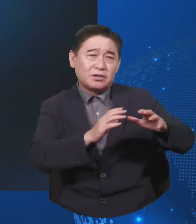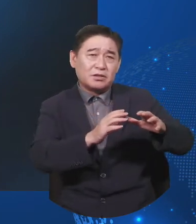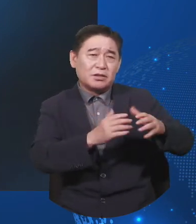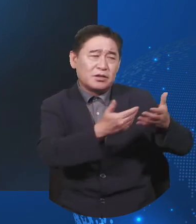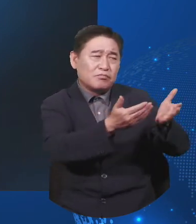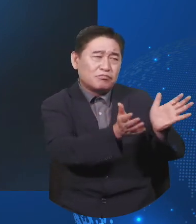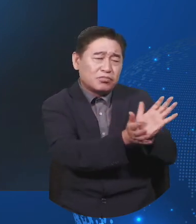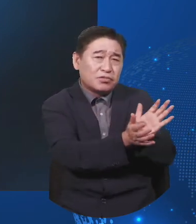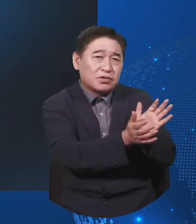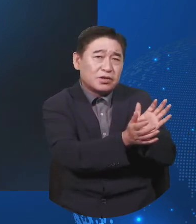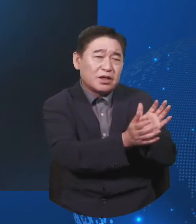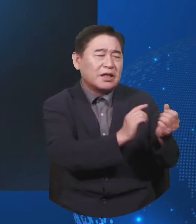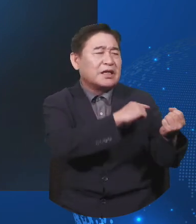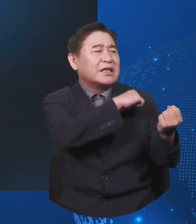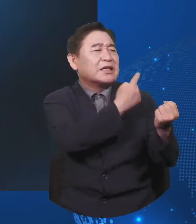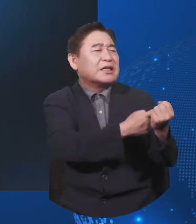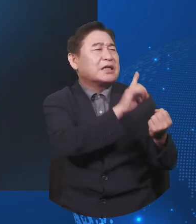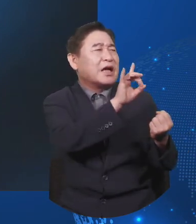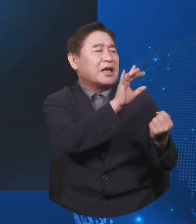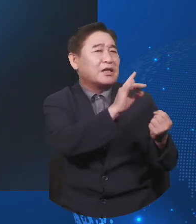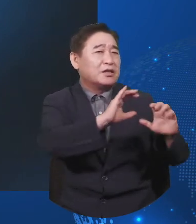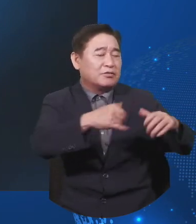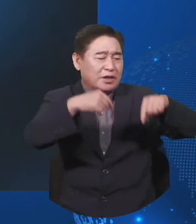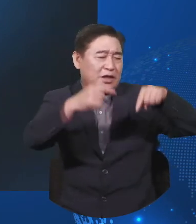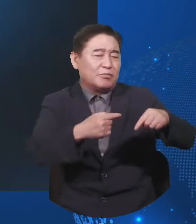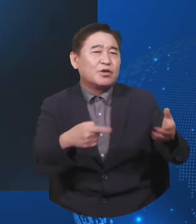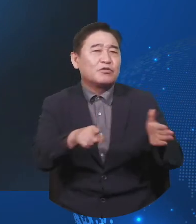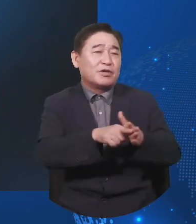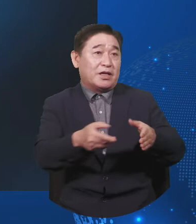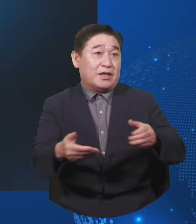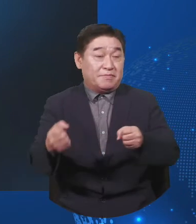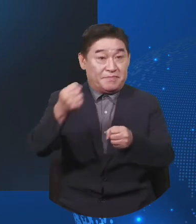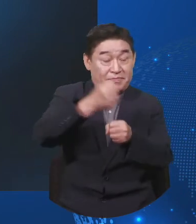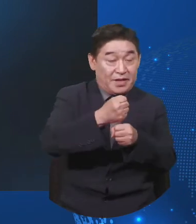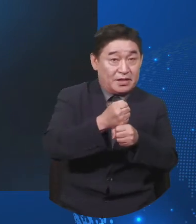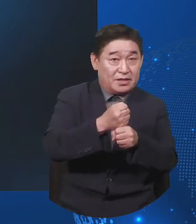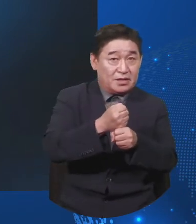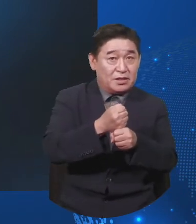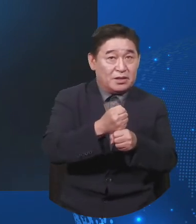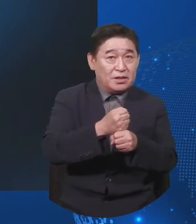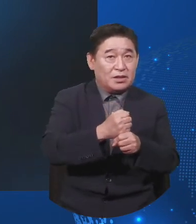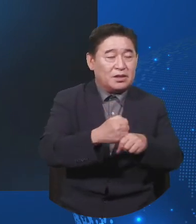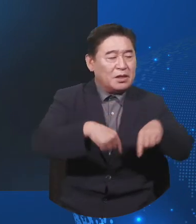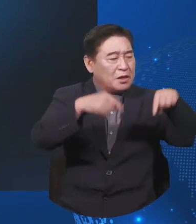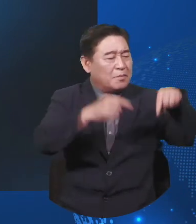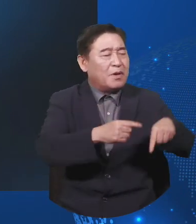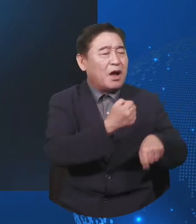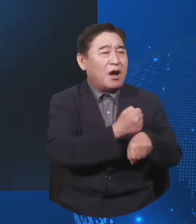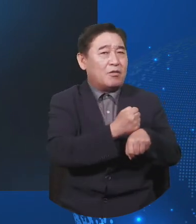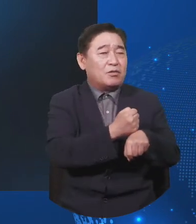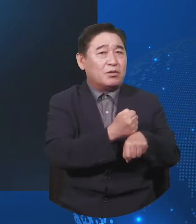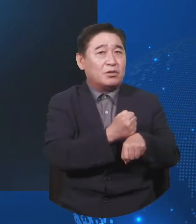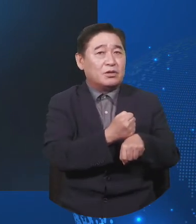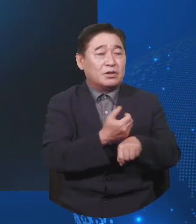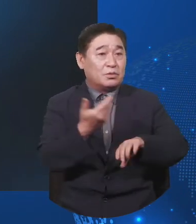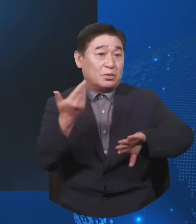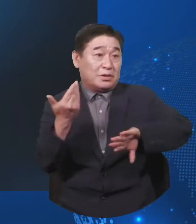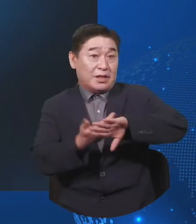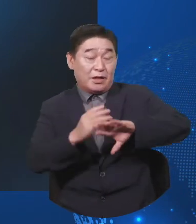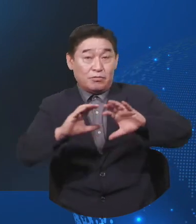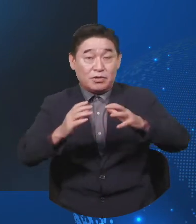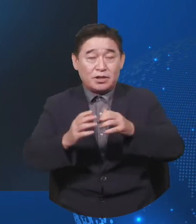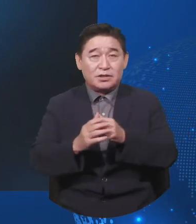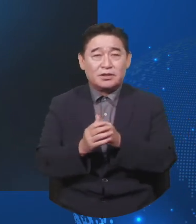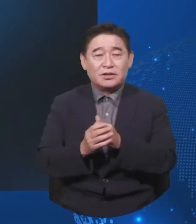a coordination mechanism across ministries. And other countries may set up their own trust fund